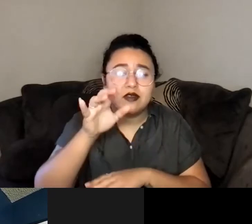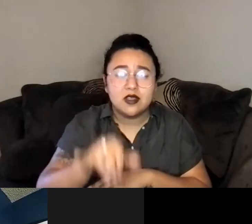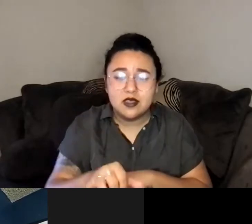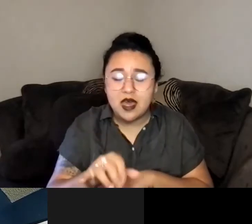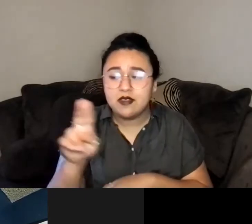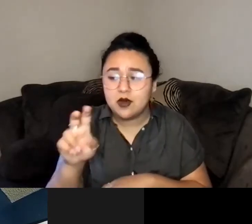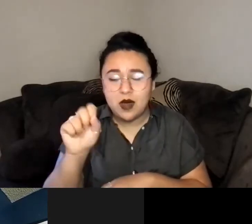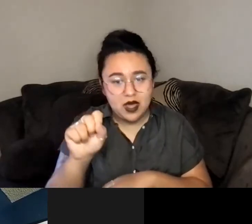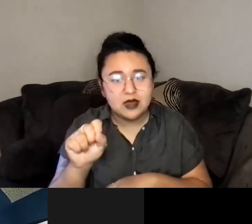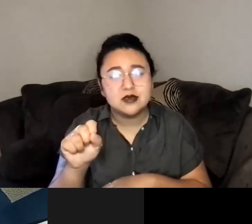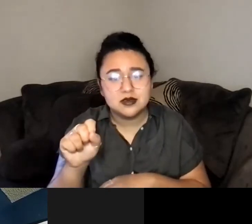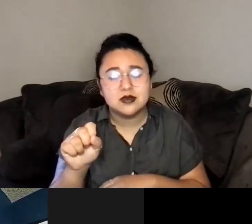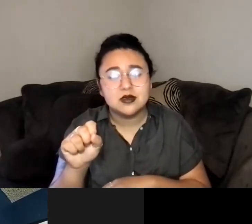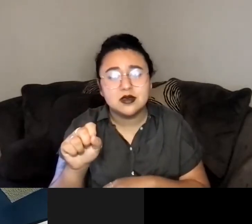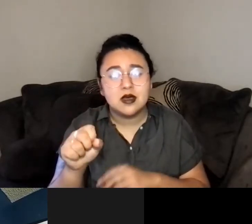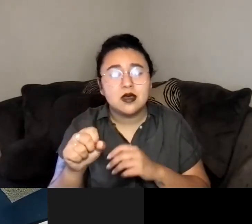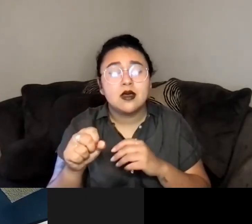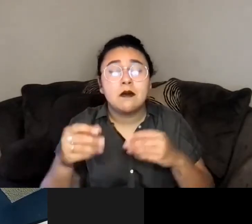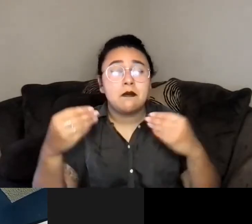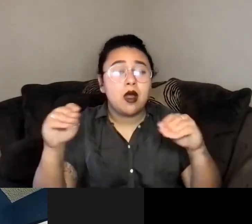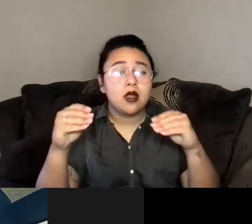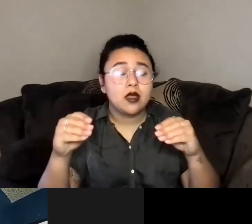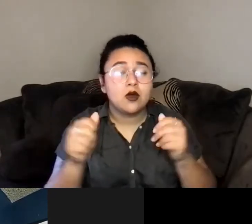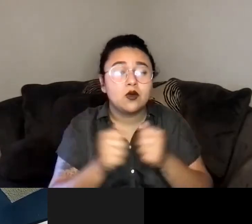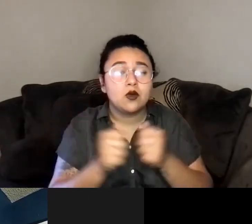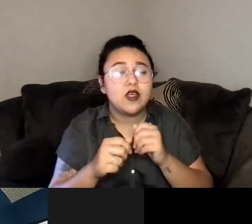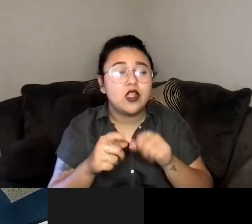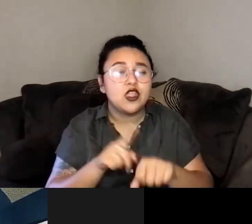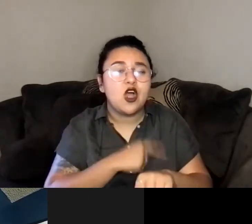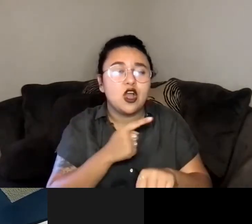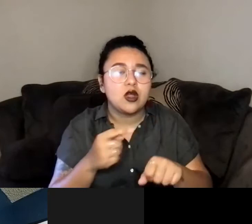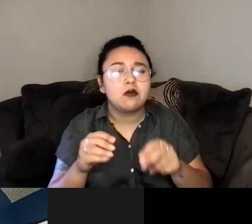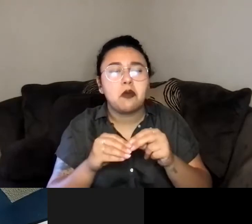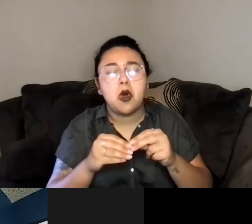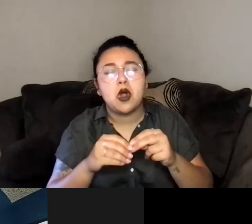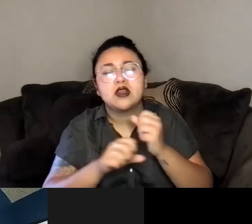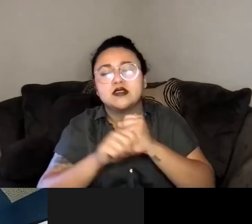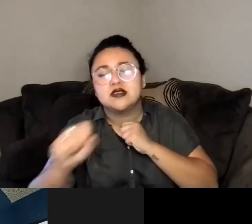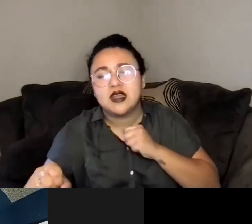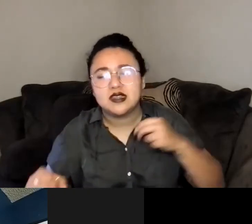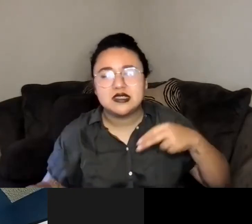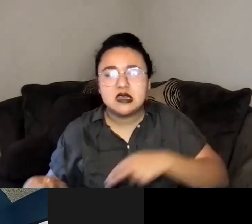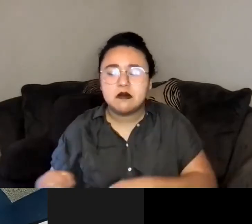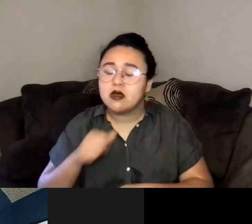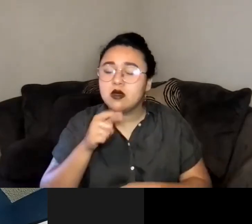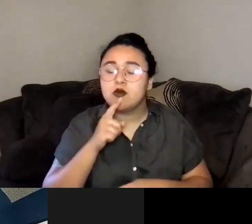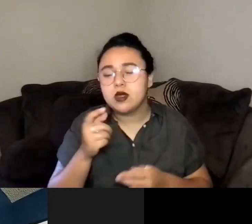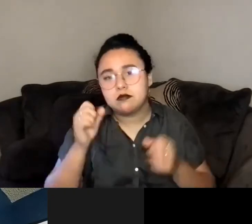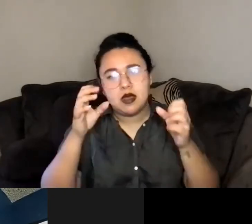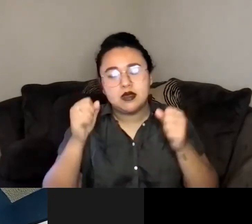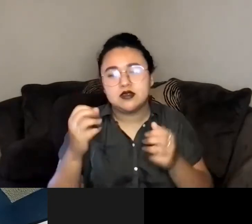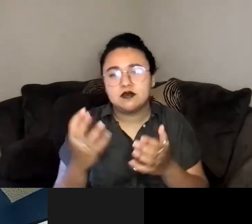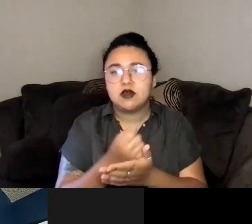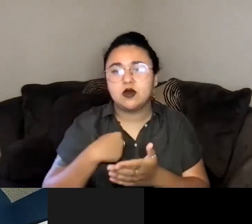with longer seatbelts. Not exactly a glorious victory, but that was helpful.